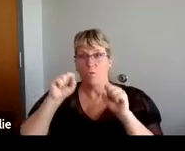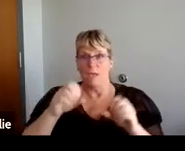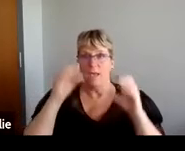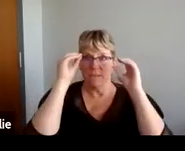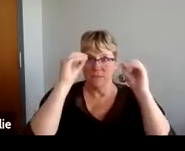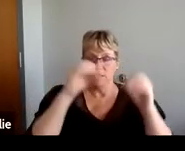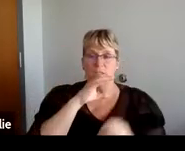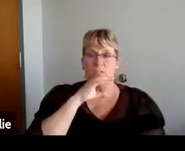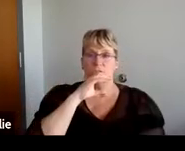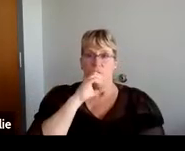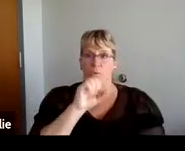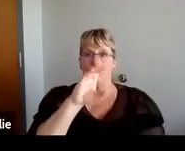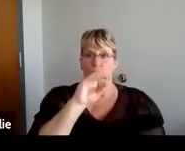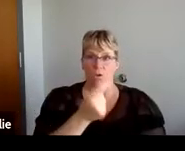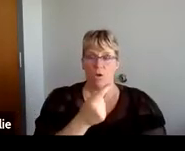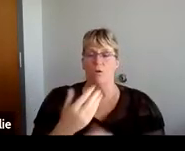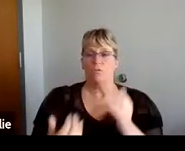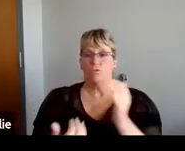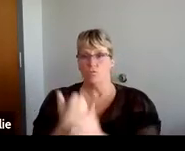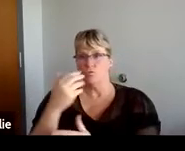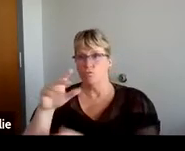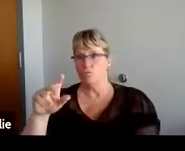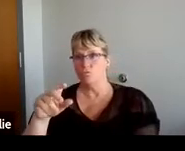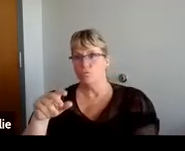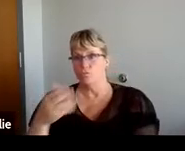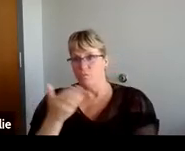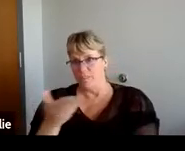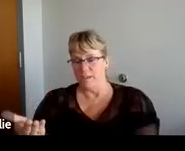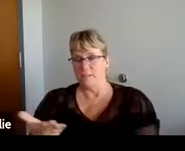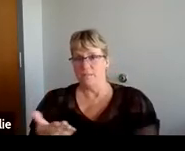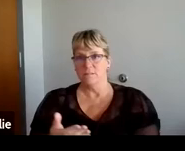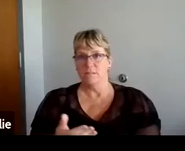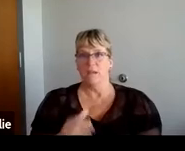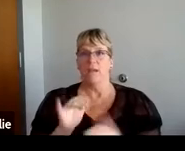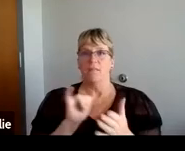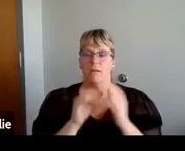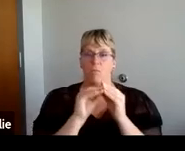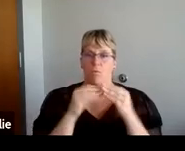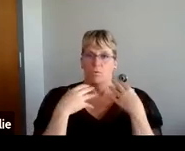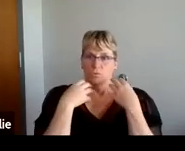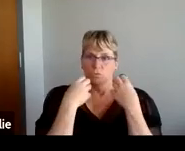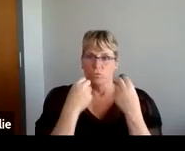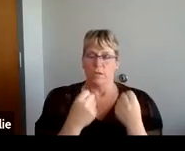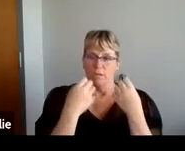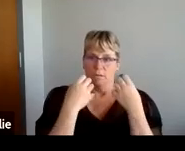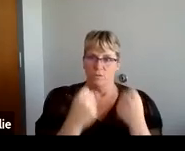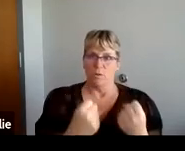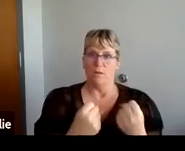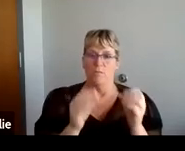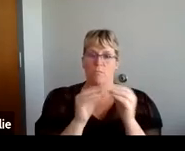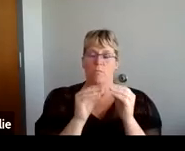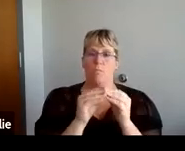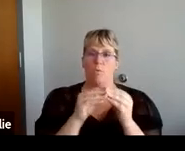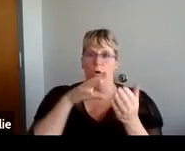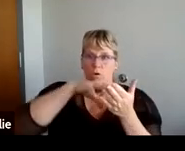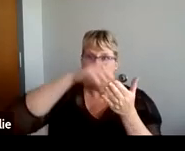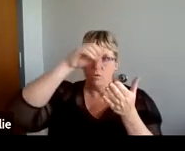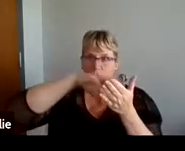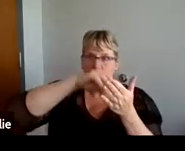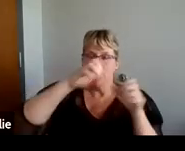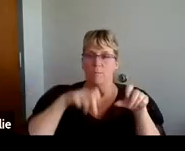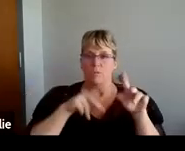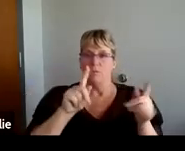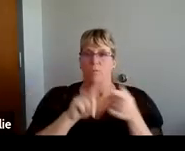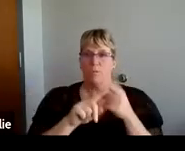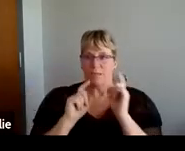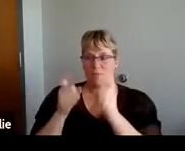new learning experiences. Those synapses get strengthened by each new learning opportunity we present to it. So